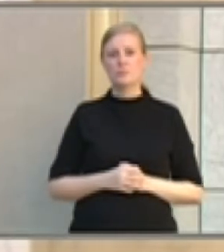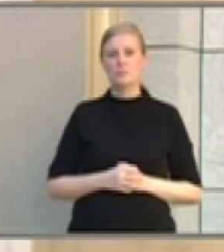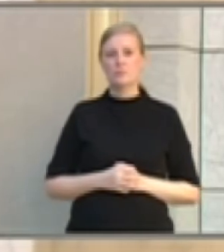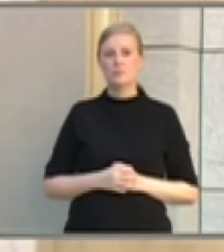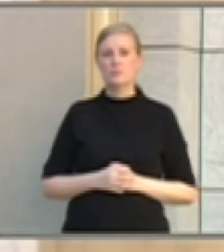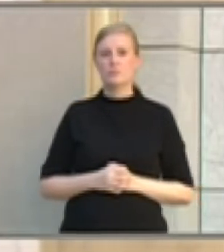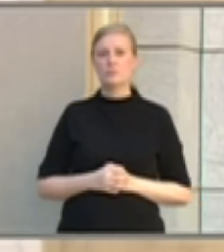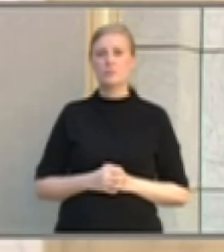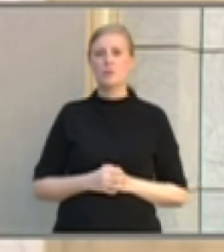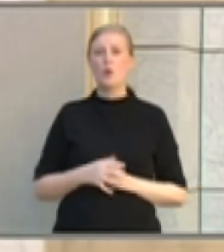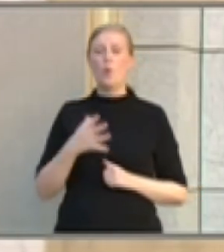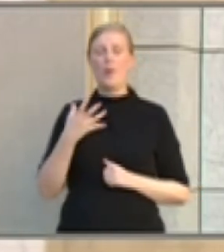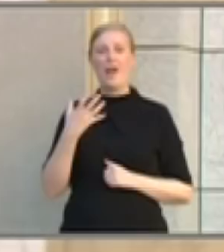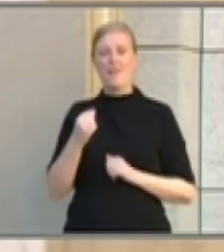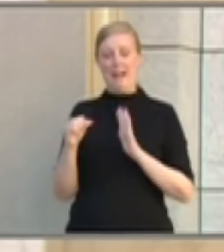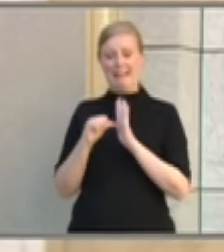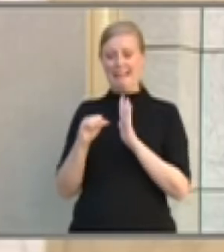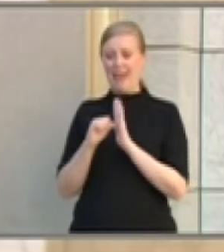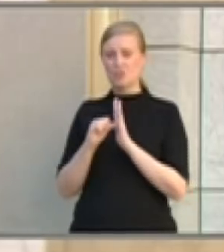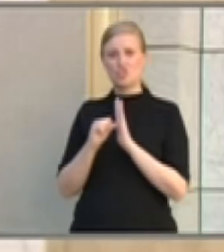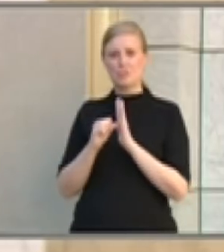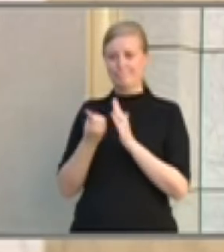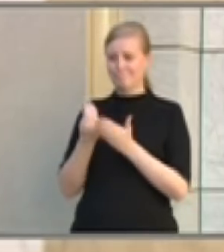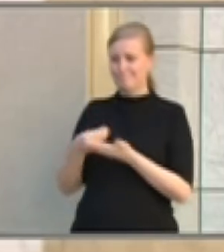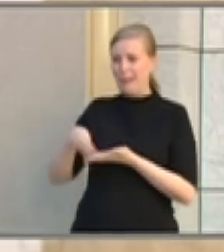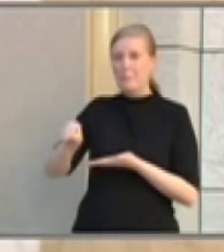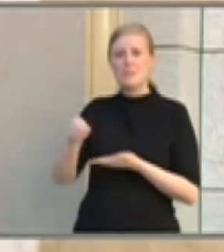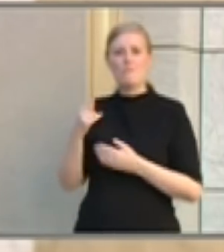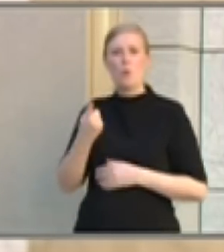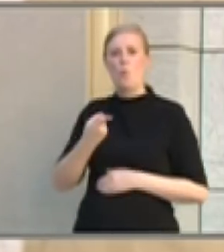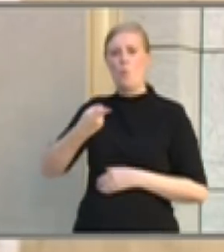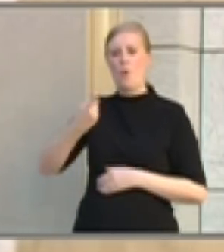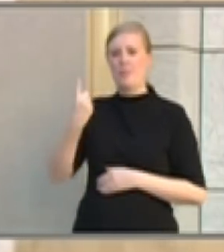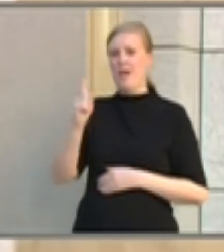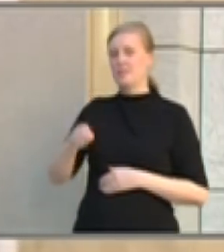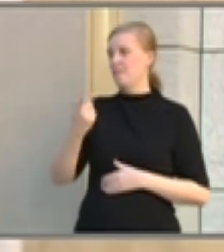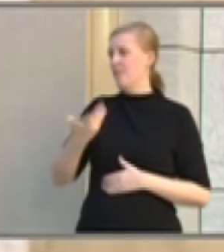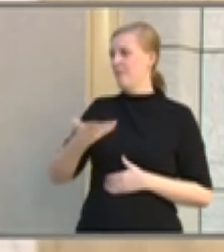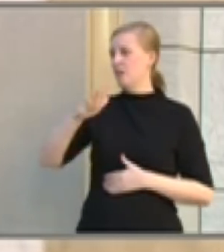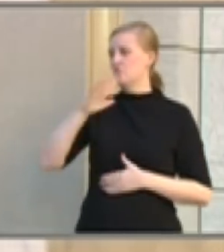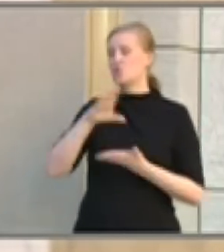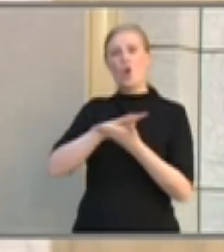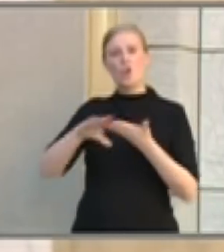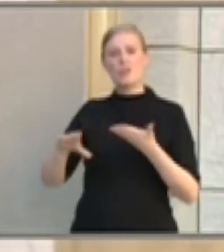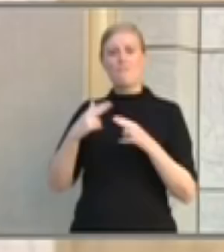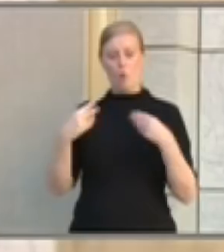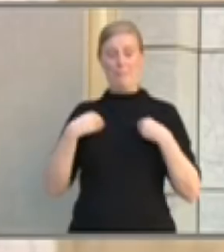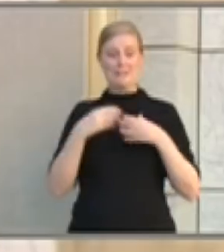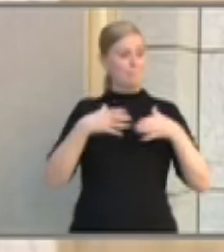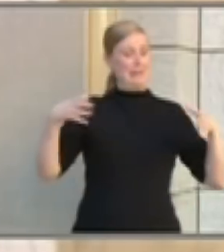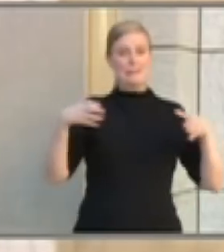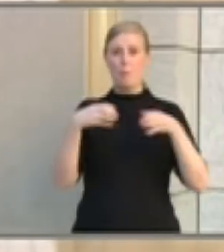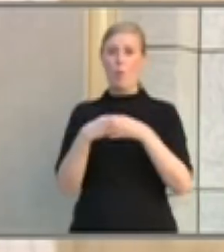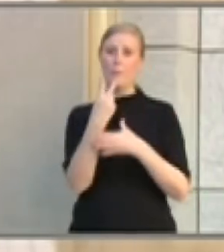to $100,000 to small and medium-sized enterprises. Where people have tragically lost their